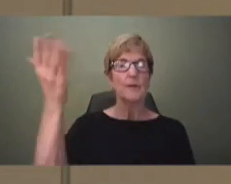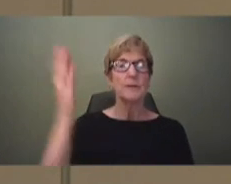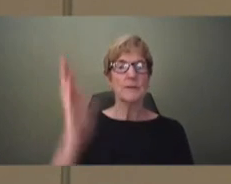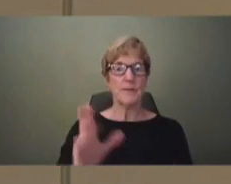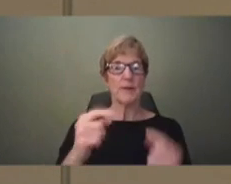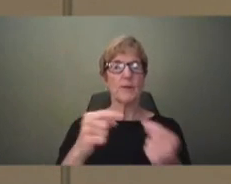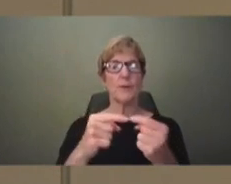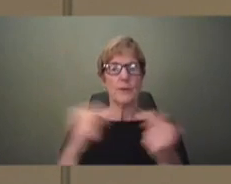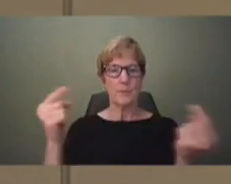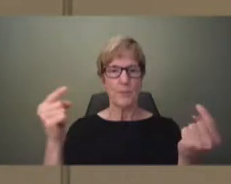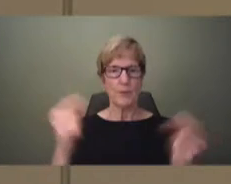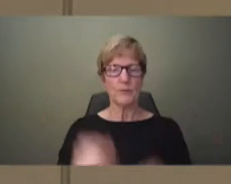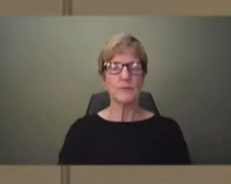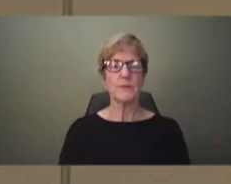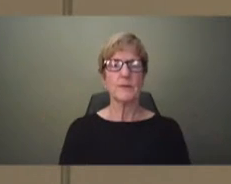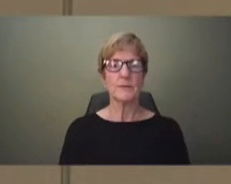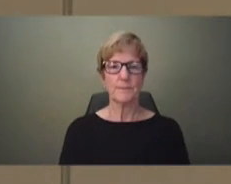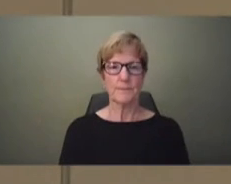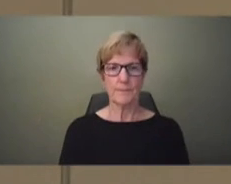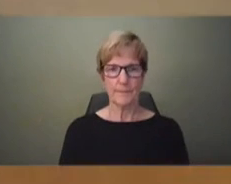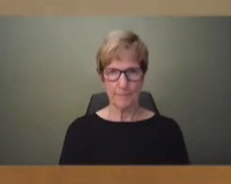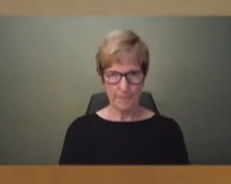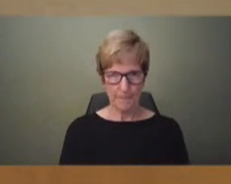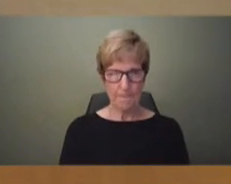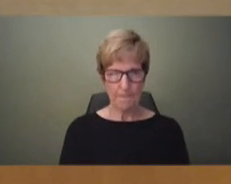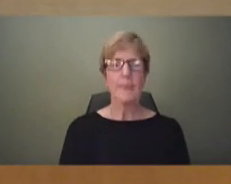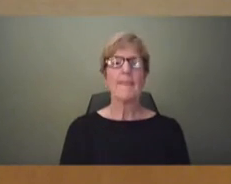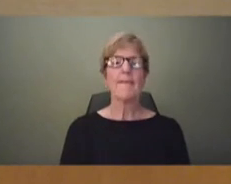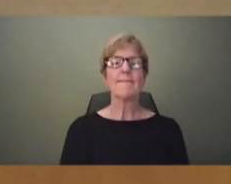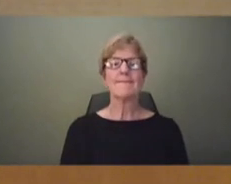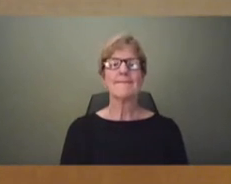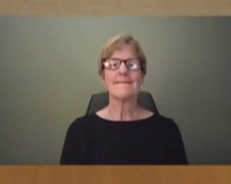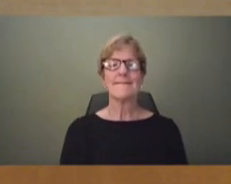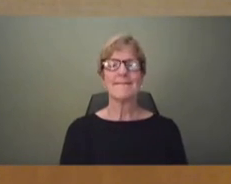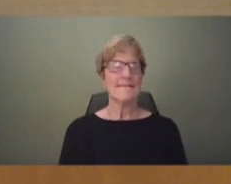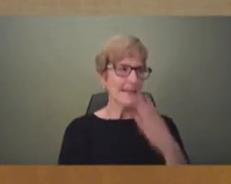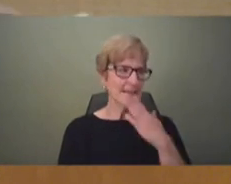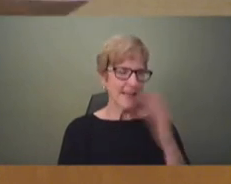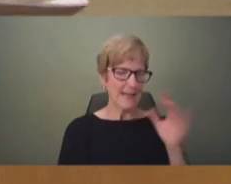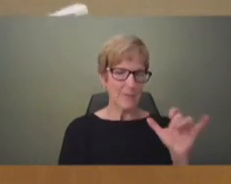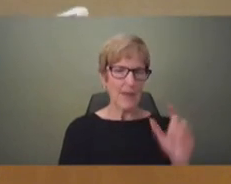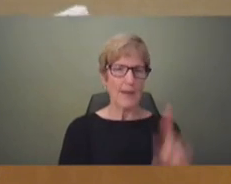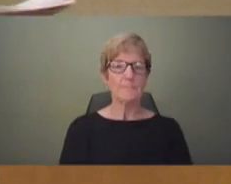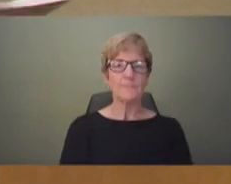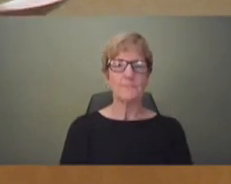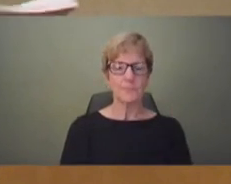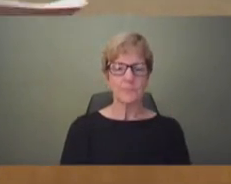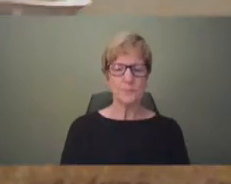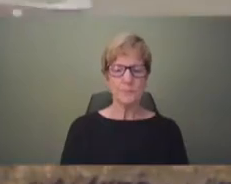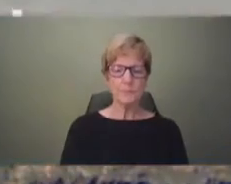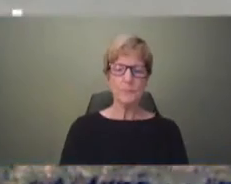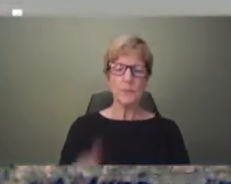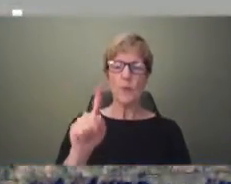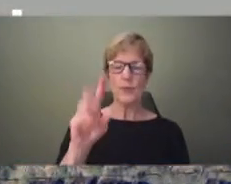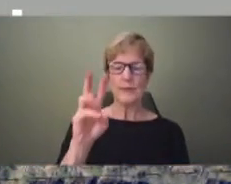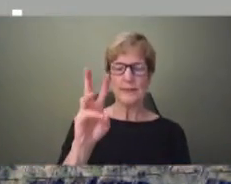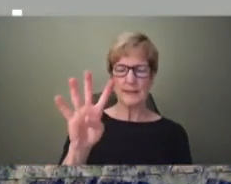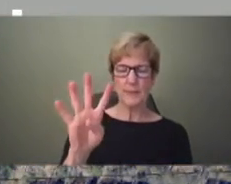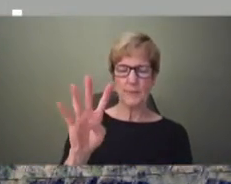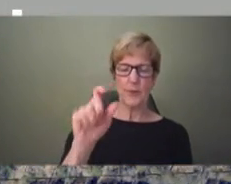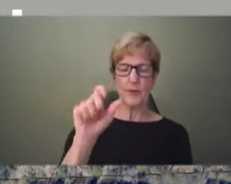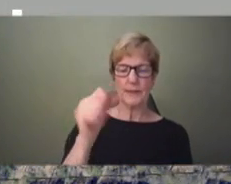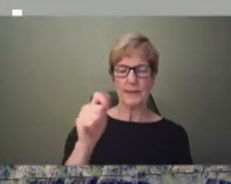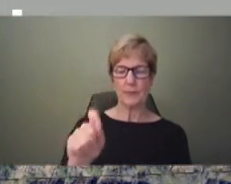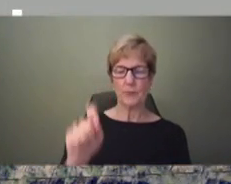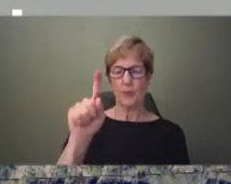opposed um so after Mr petton all right thank apologies for that uh 2022 164 10.18 Acres har